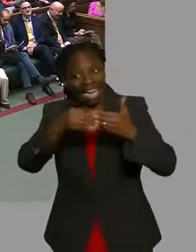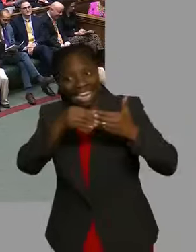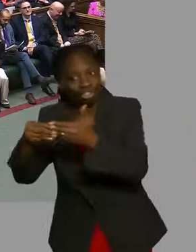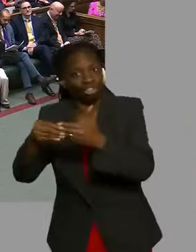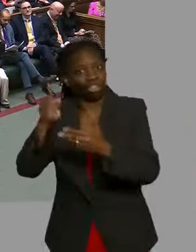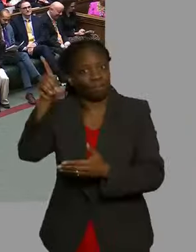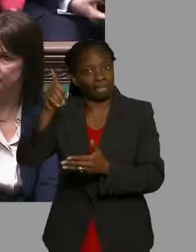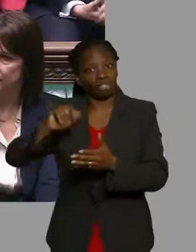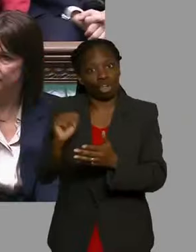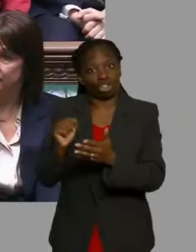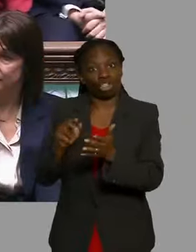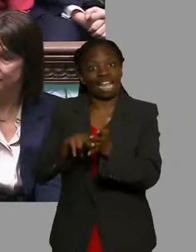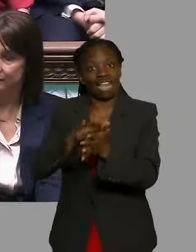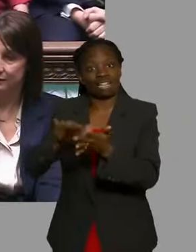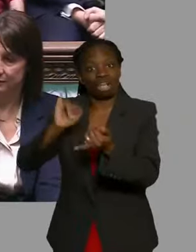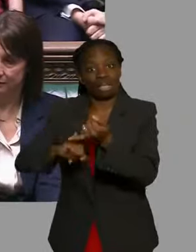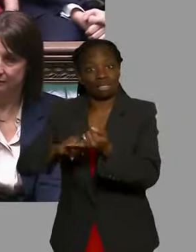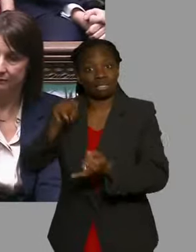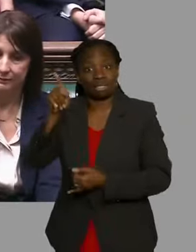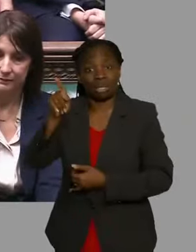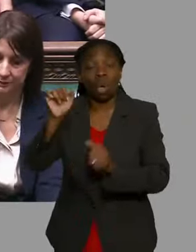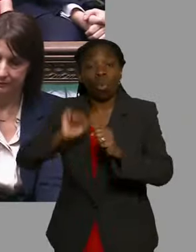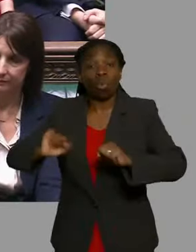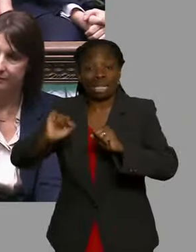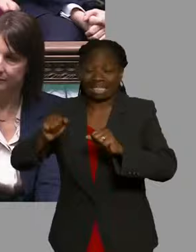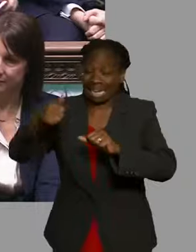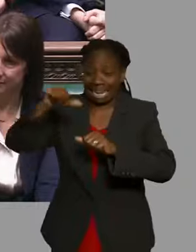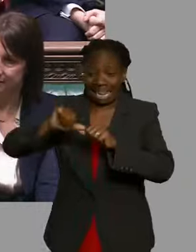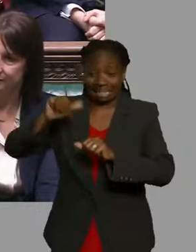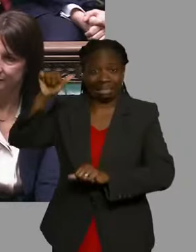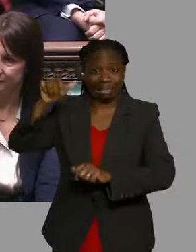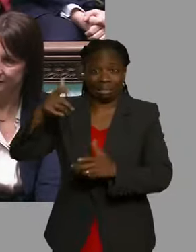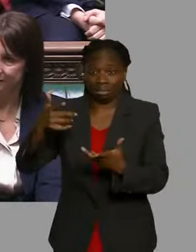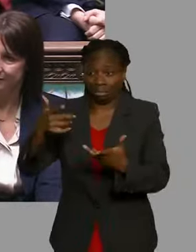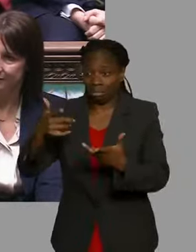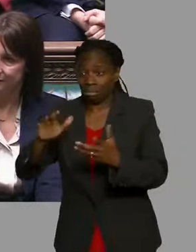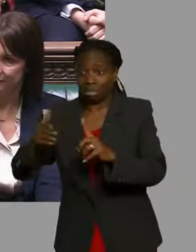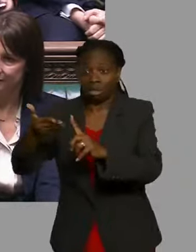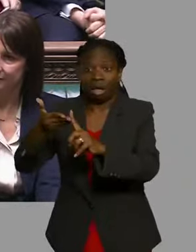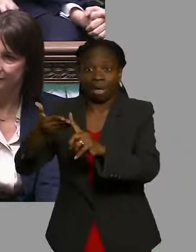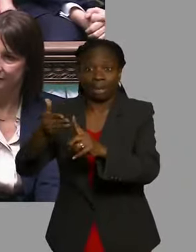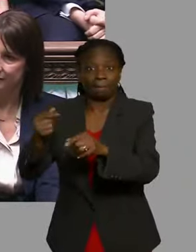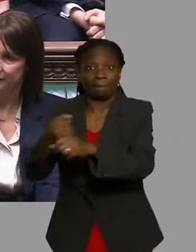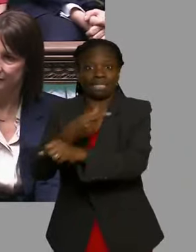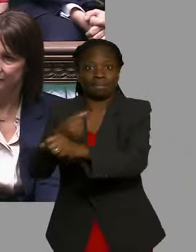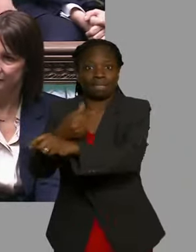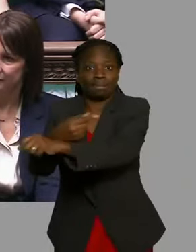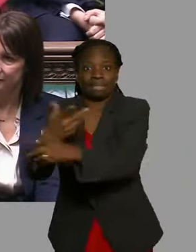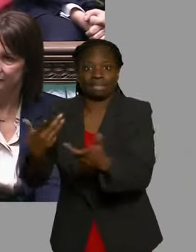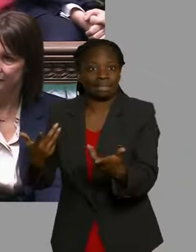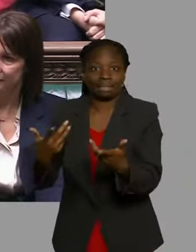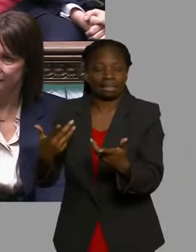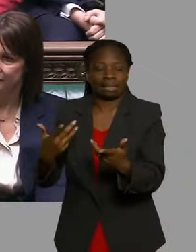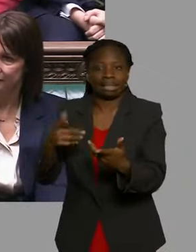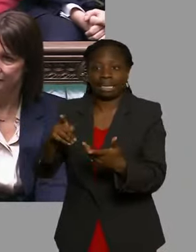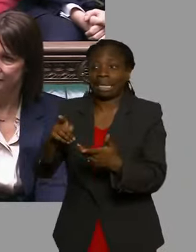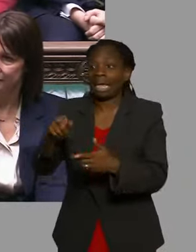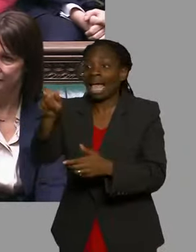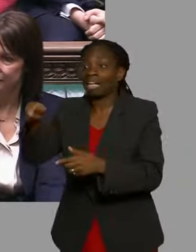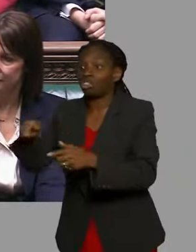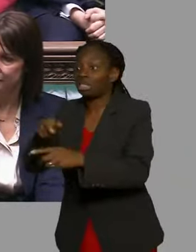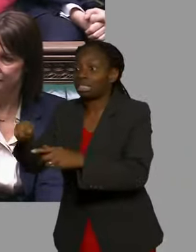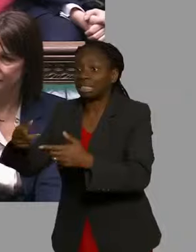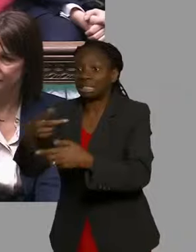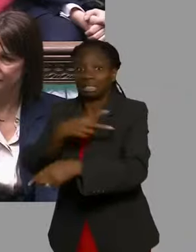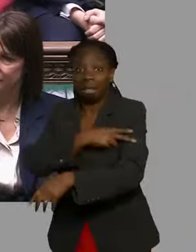being missed. Spending on agency staff is skyrocketing. And delays to patient discharge are hitting record level. They seem to be